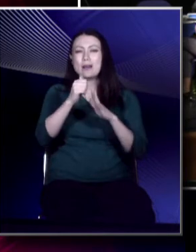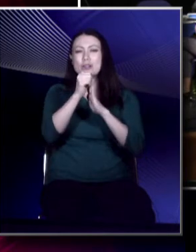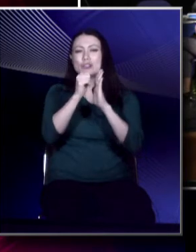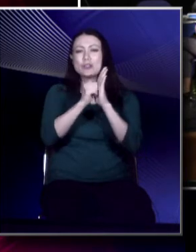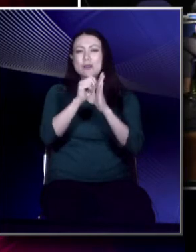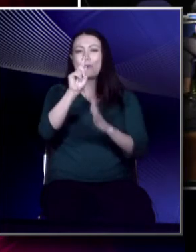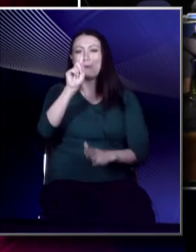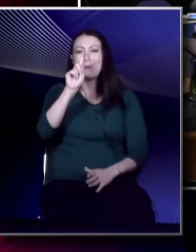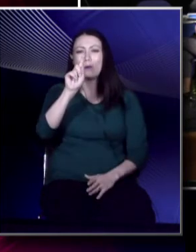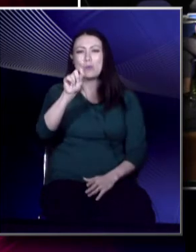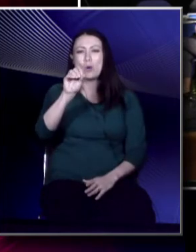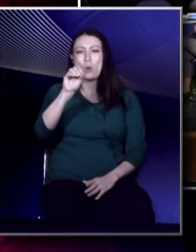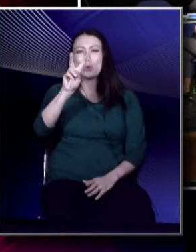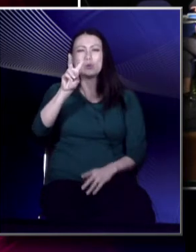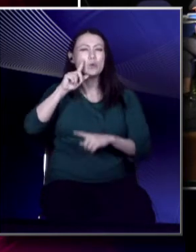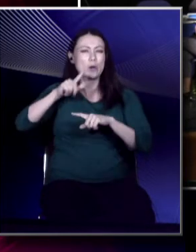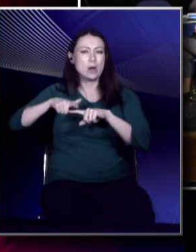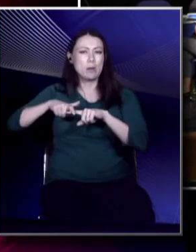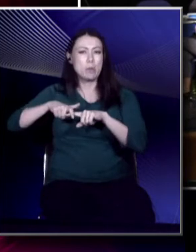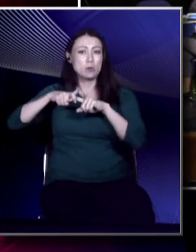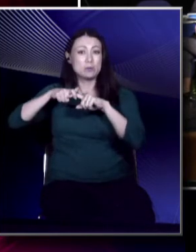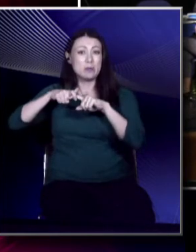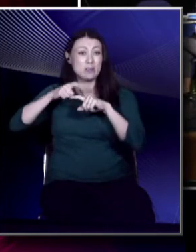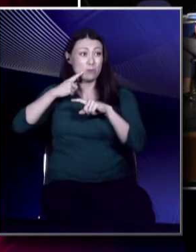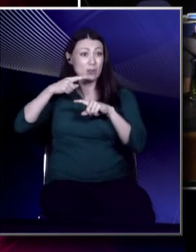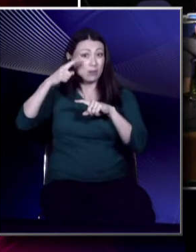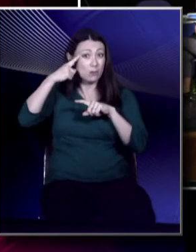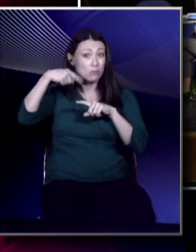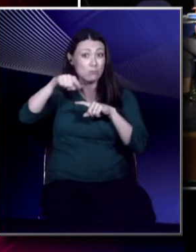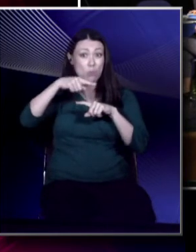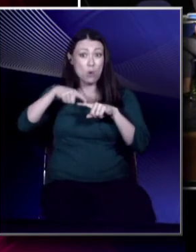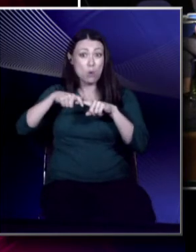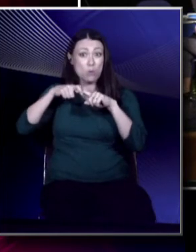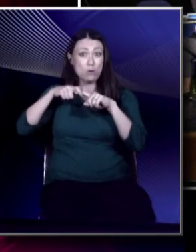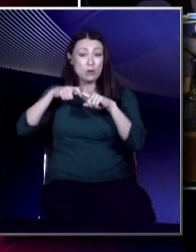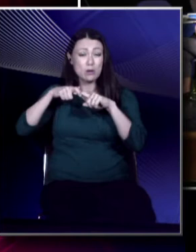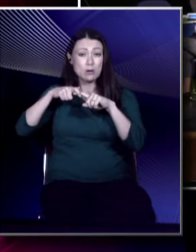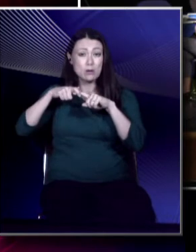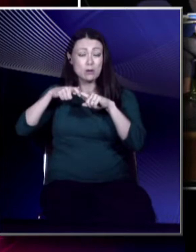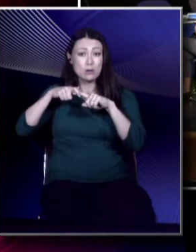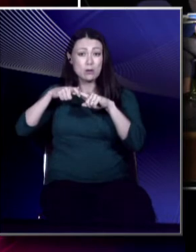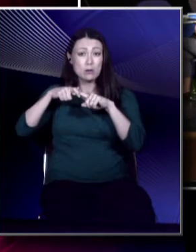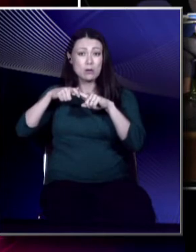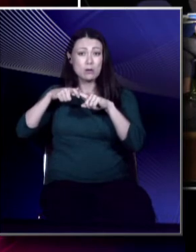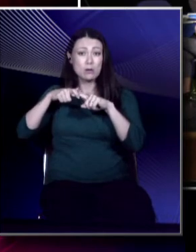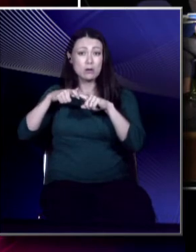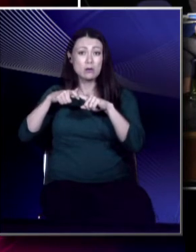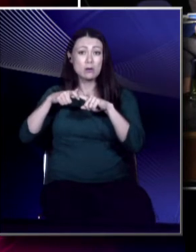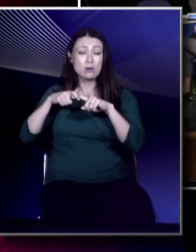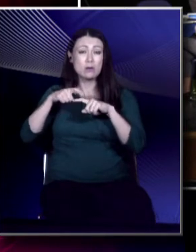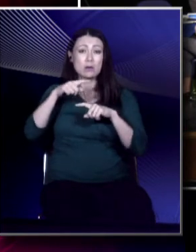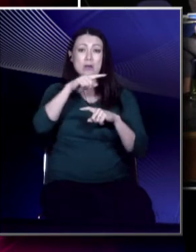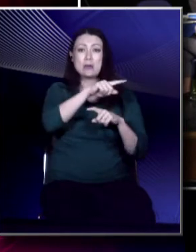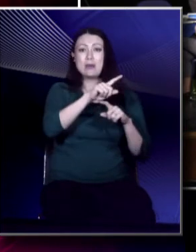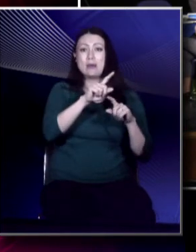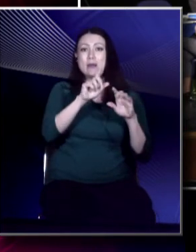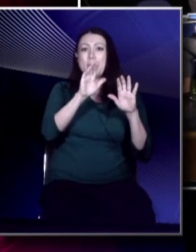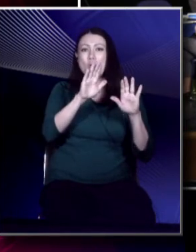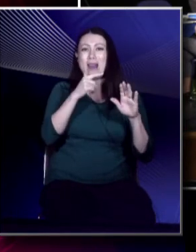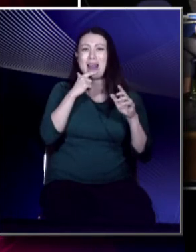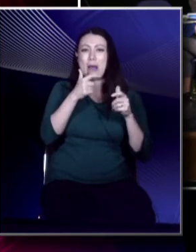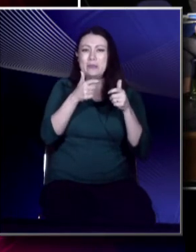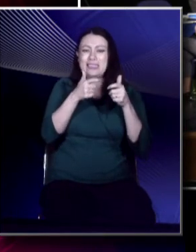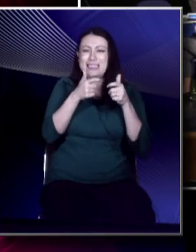going to postpone that one as well. Do we want to hold off on that one? That would be great. I'm currently texting with Superintendent Hoffman, who